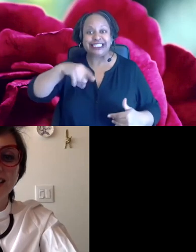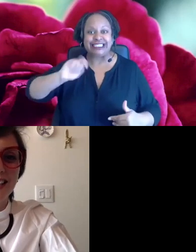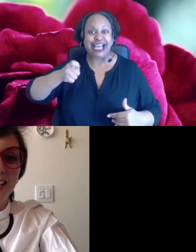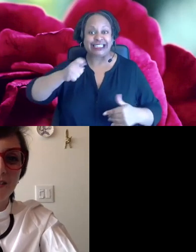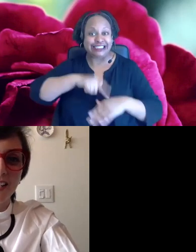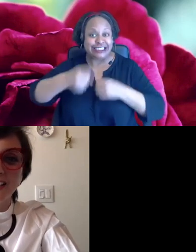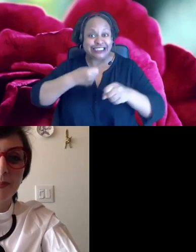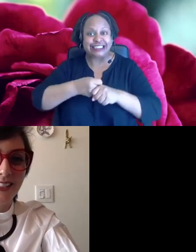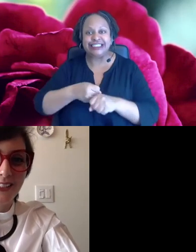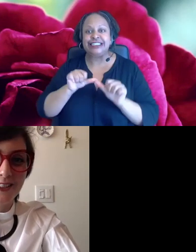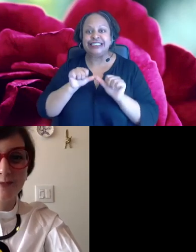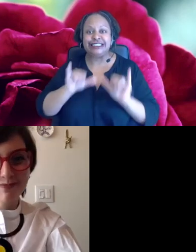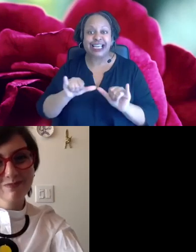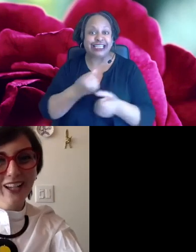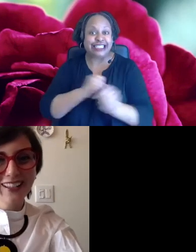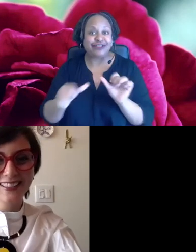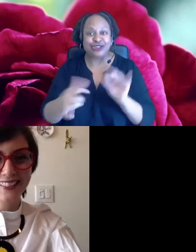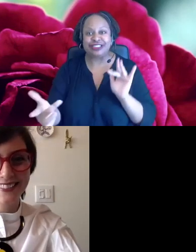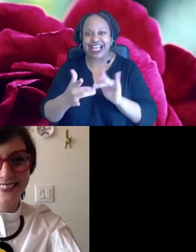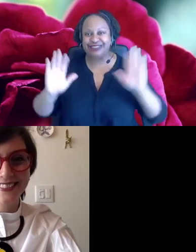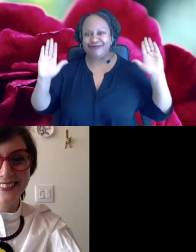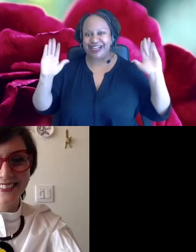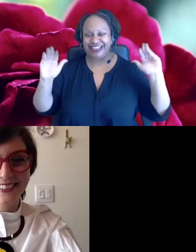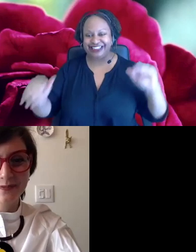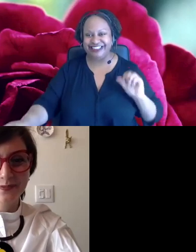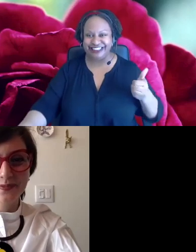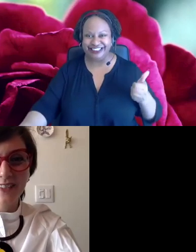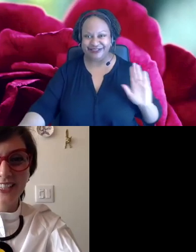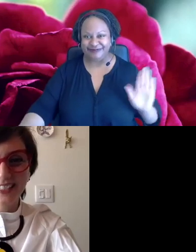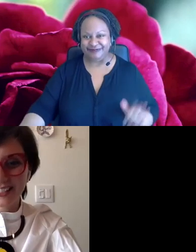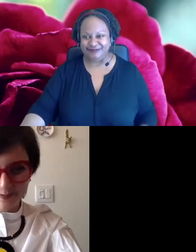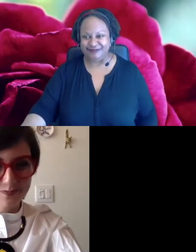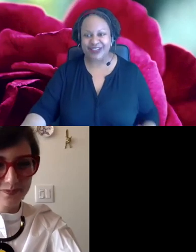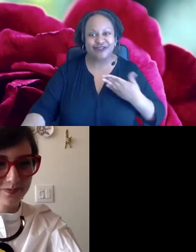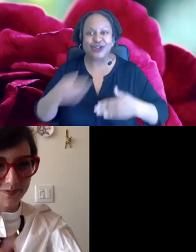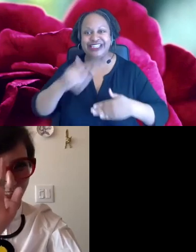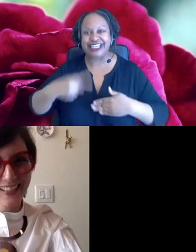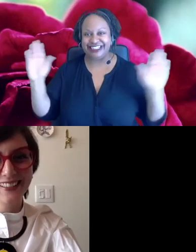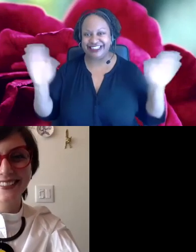Stay safe and keep in touch. Bye. Bye. Have a great day.